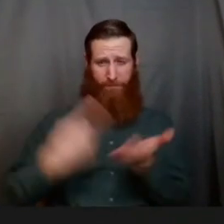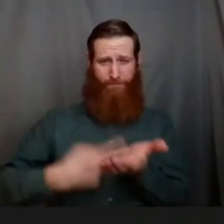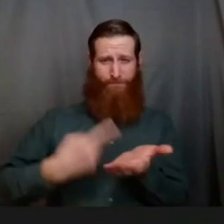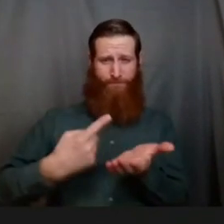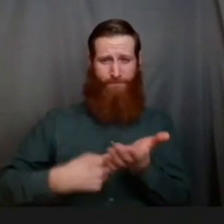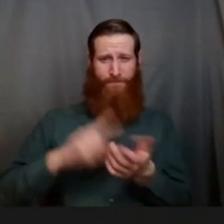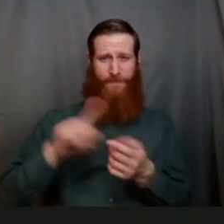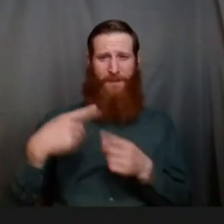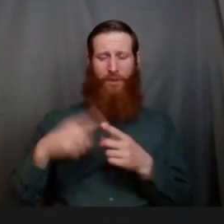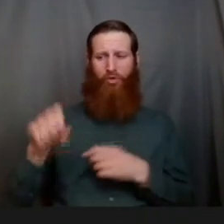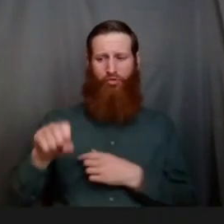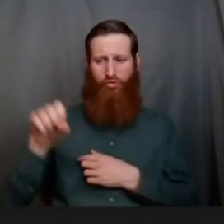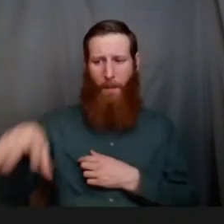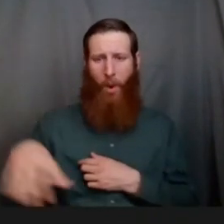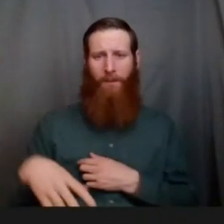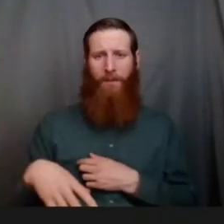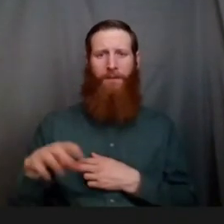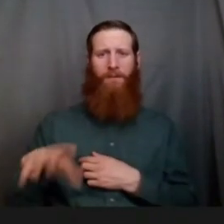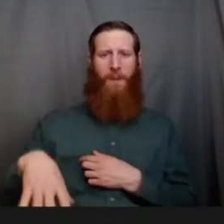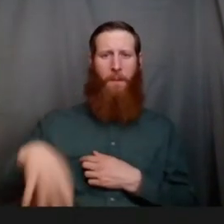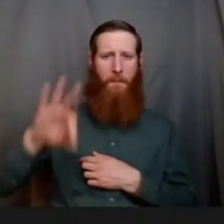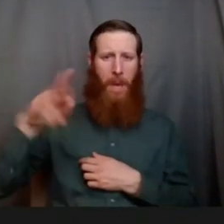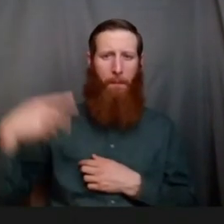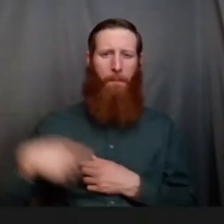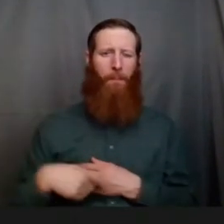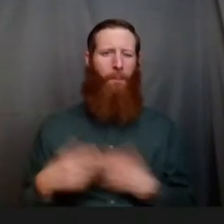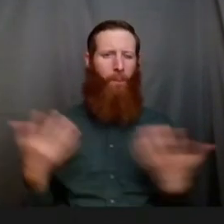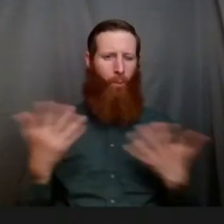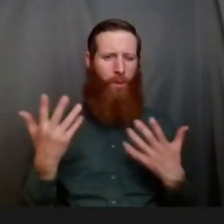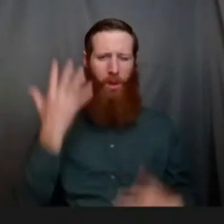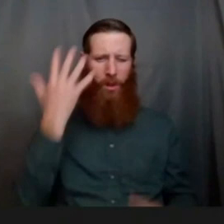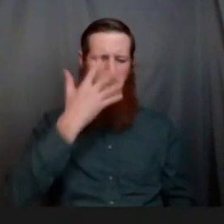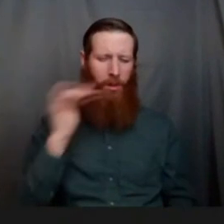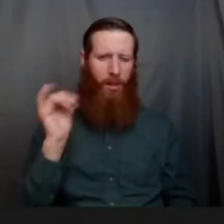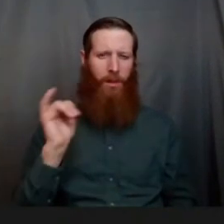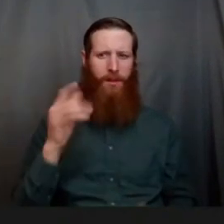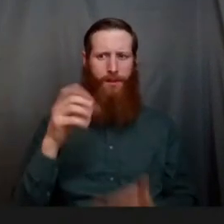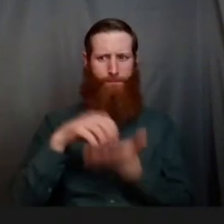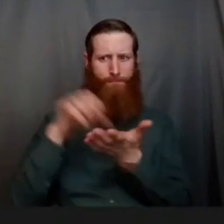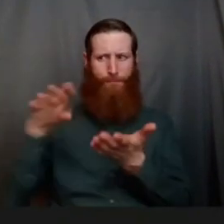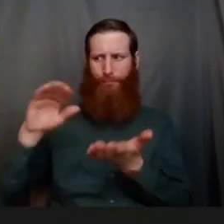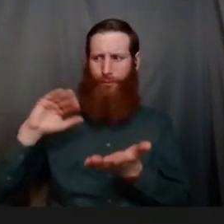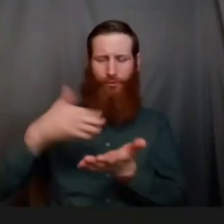and pickups and what that looks like as students arrive to school?